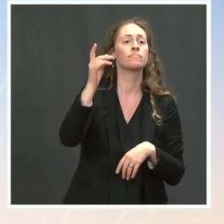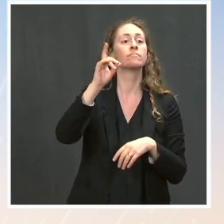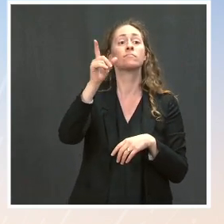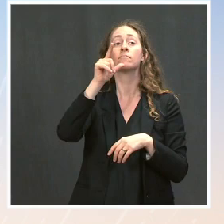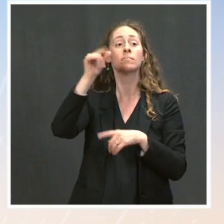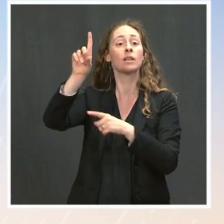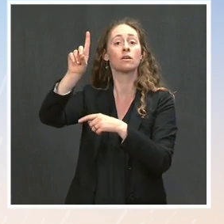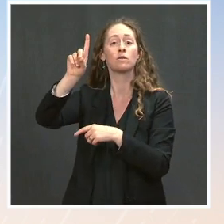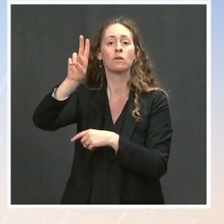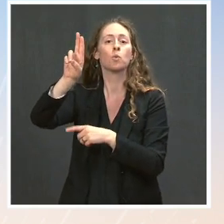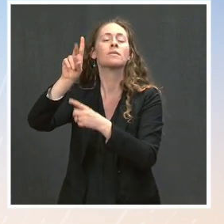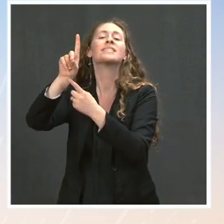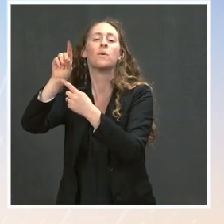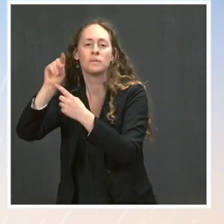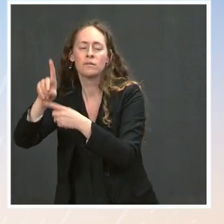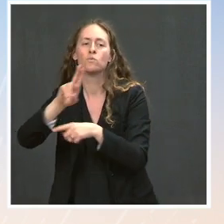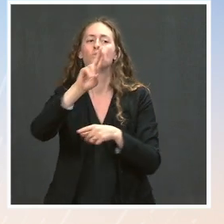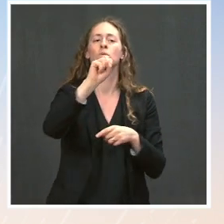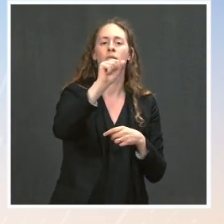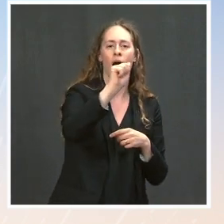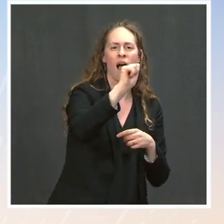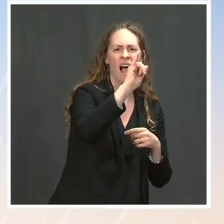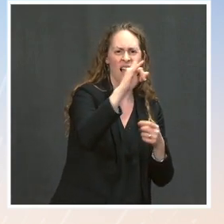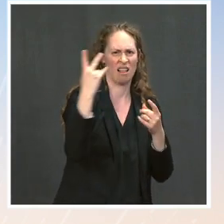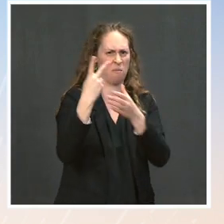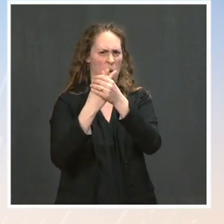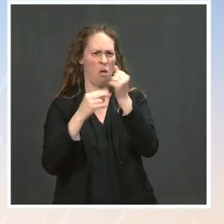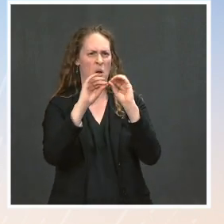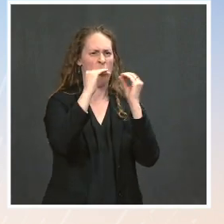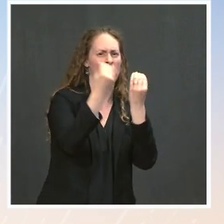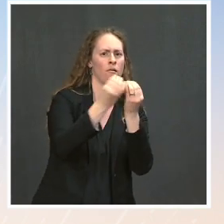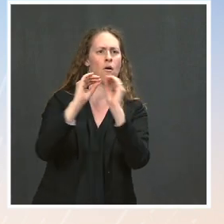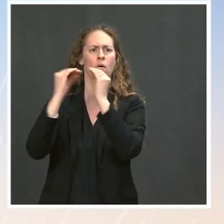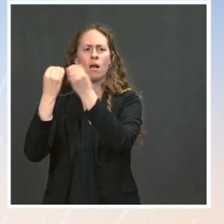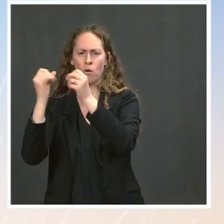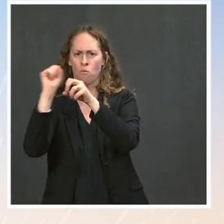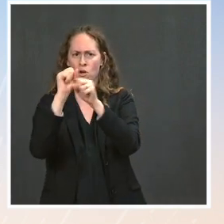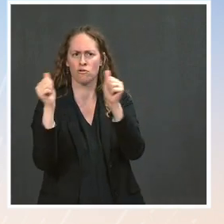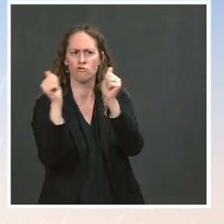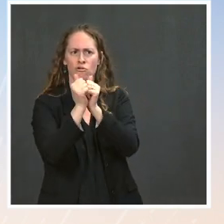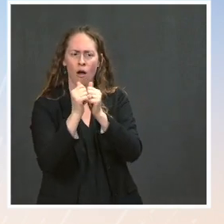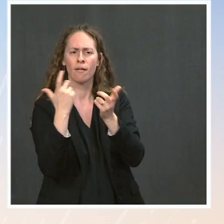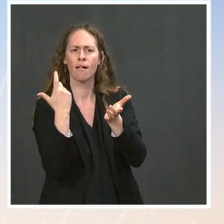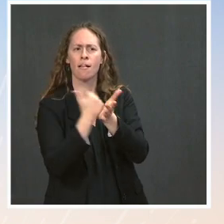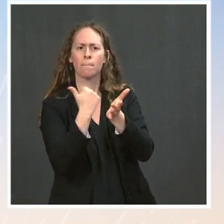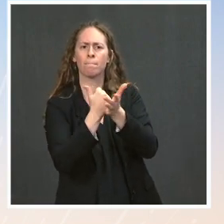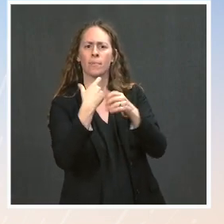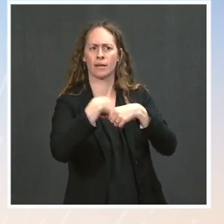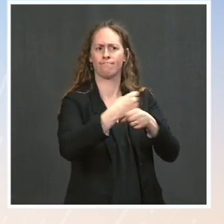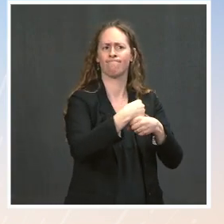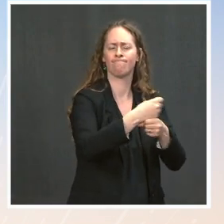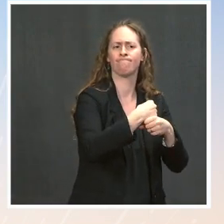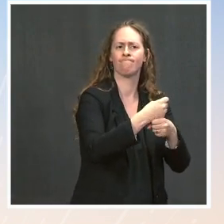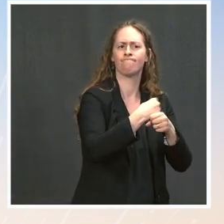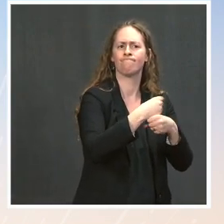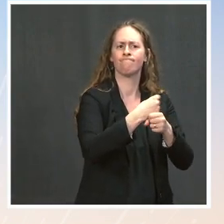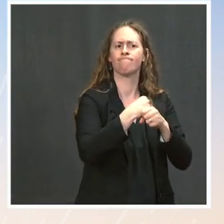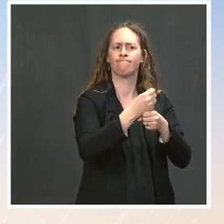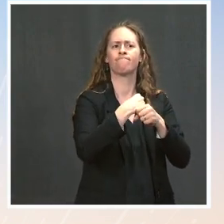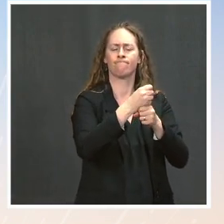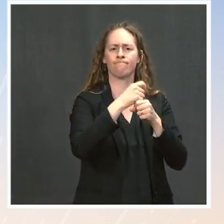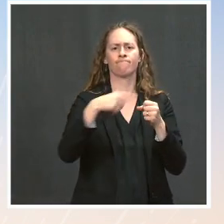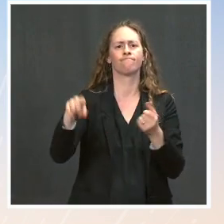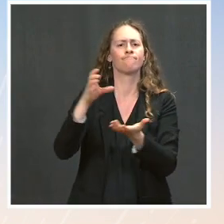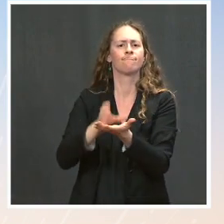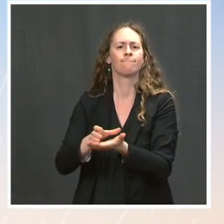pursuing options to provide oxygen generation systems. We may be in a position to reroute shipments planned for other countries with lower immediate